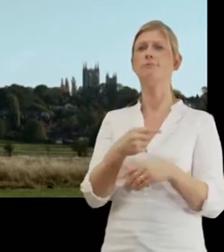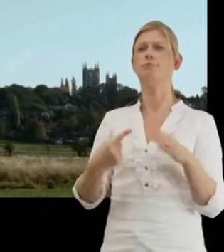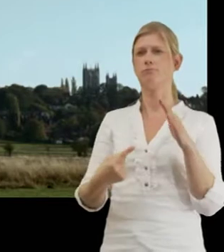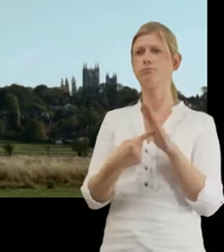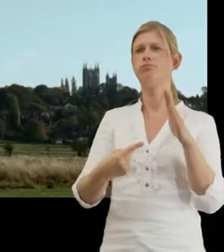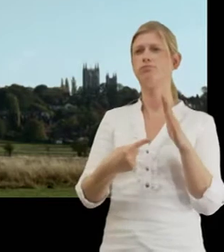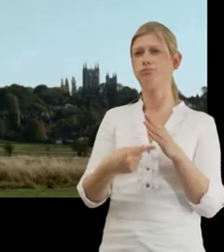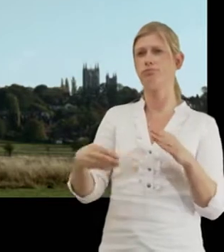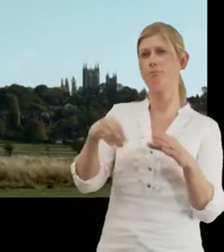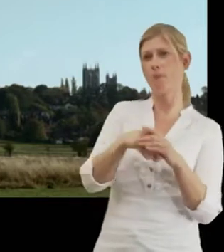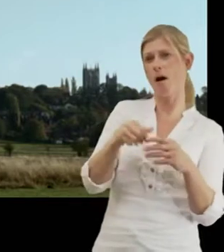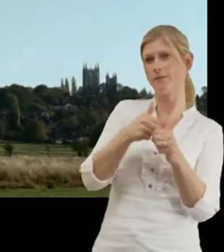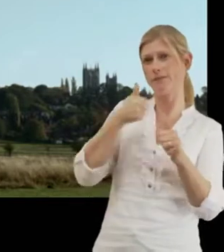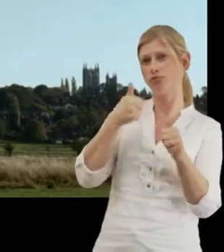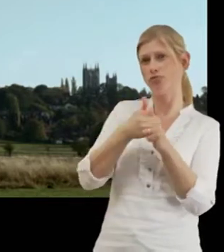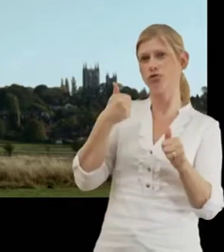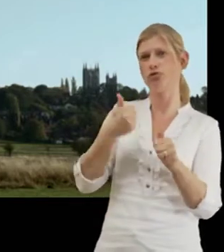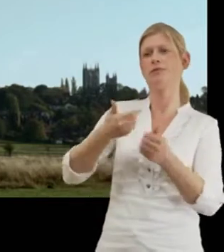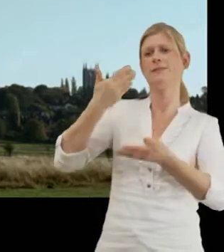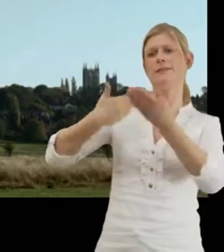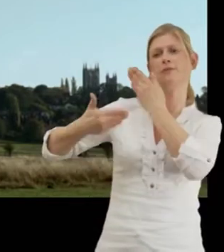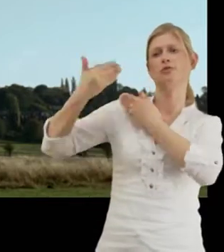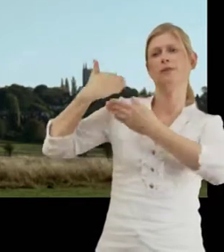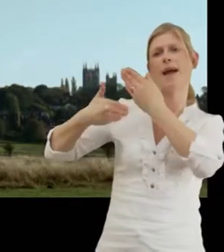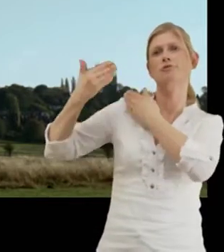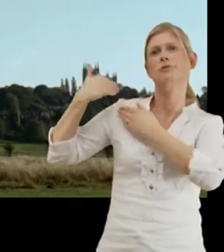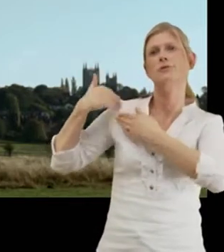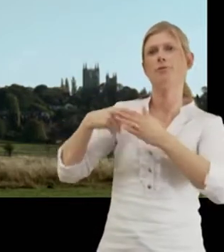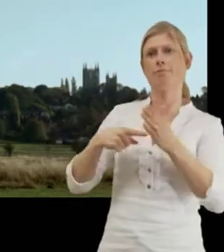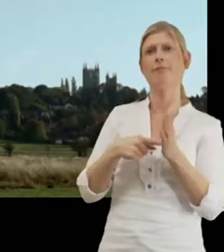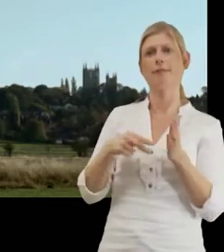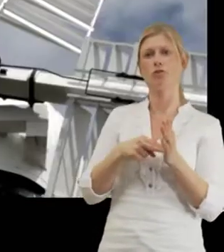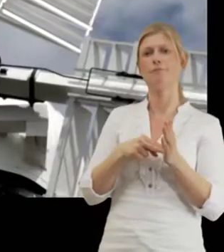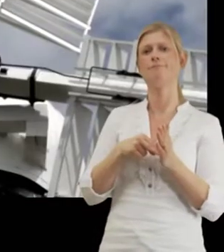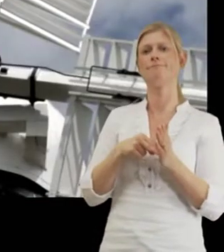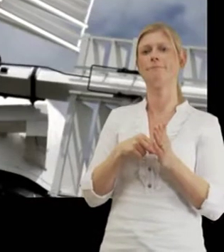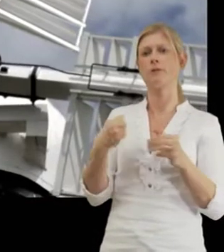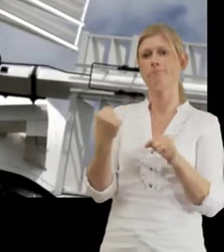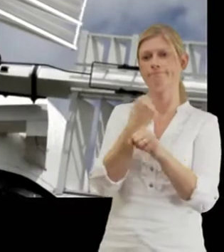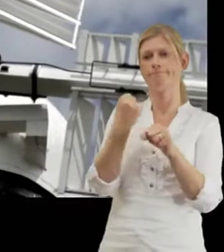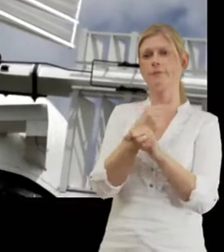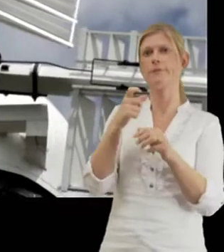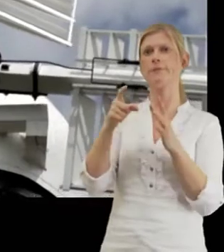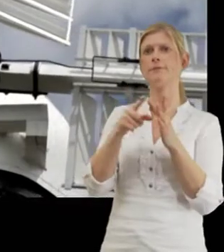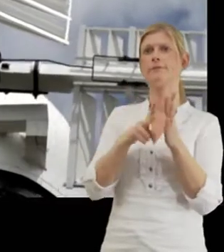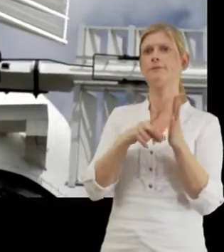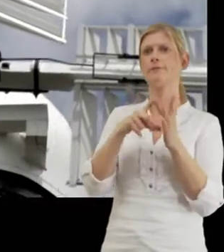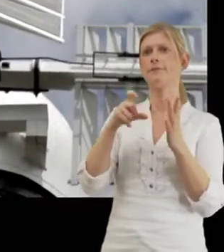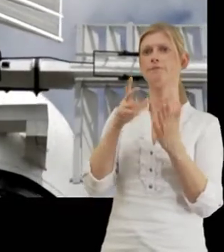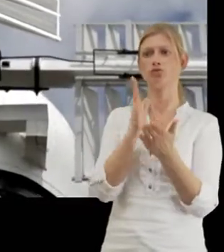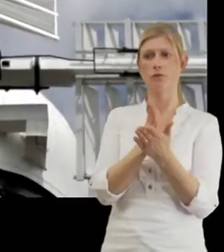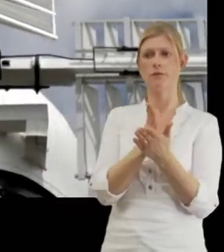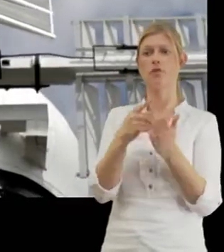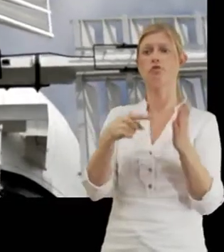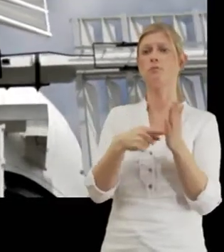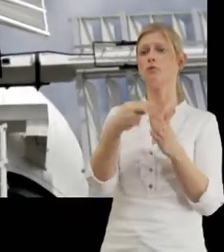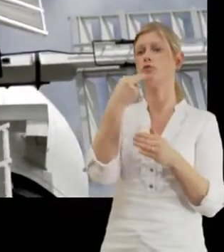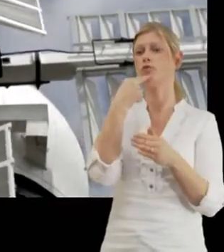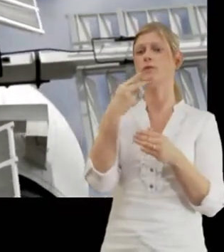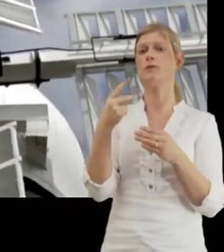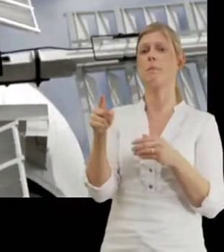part of the industrial history and heritage of Lincoln. It was restored by the Civic Trust, Thompson's and